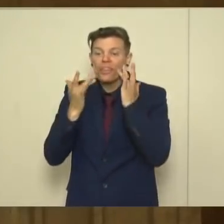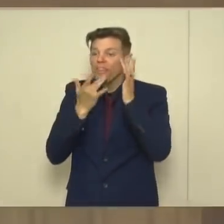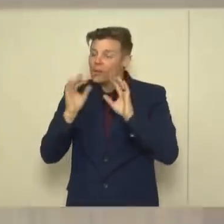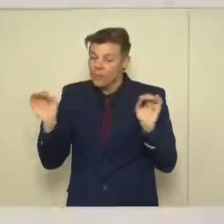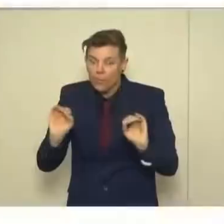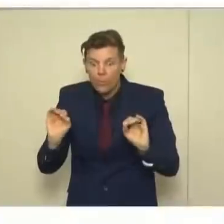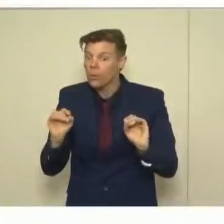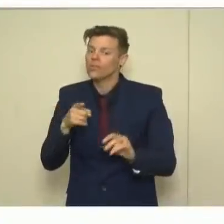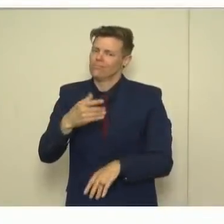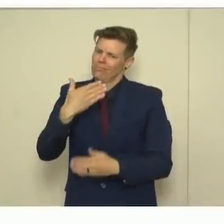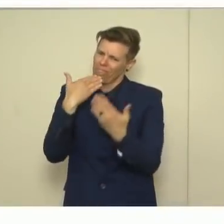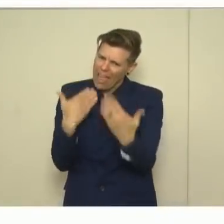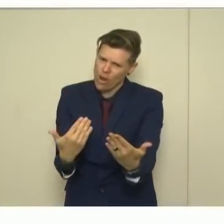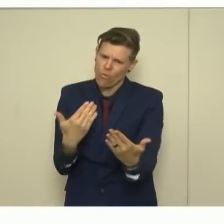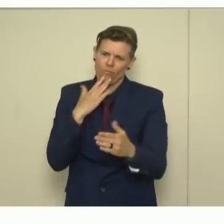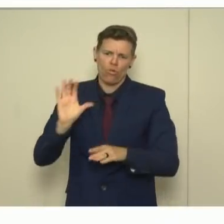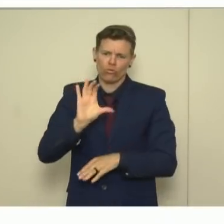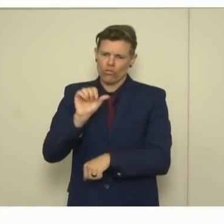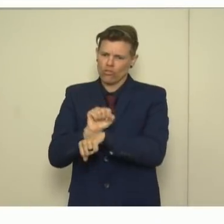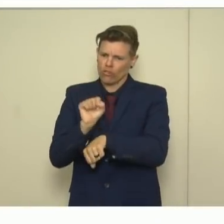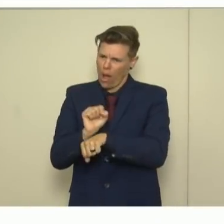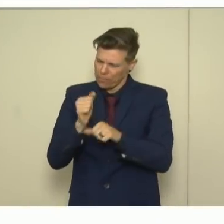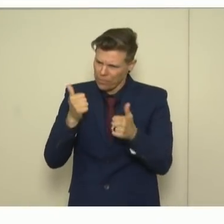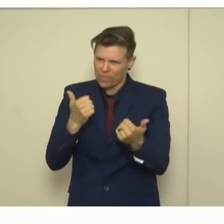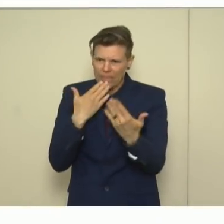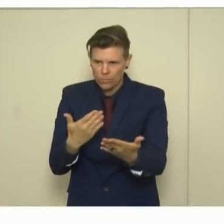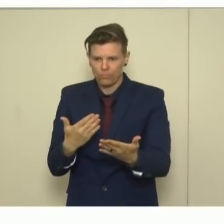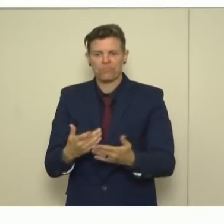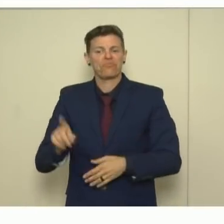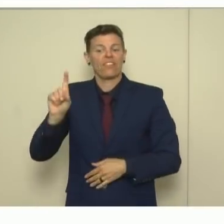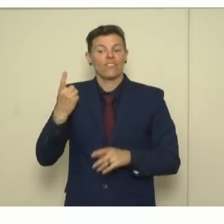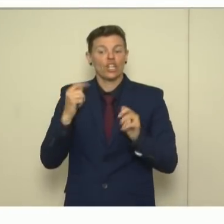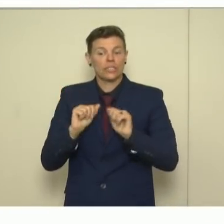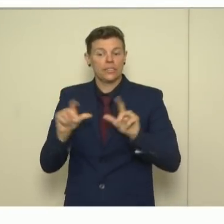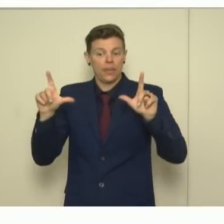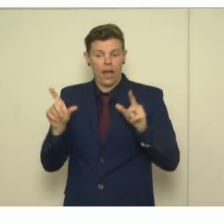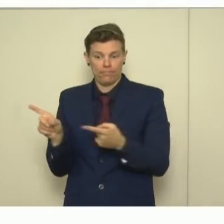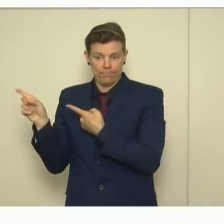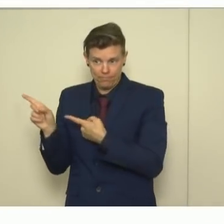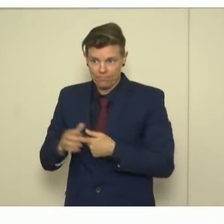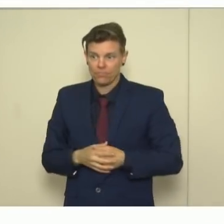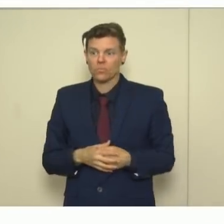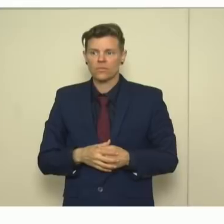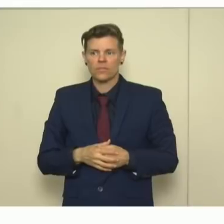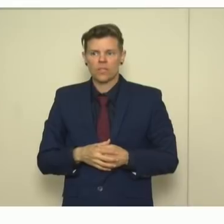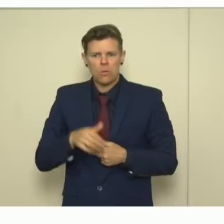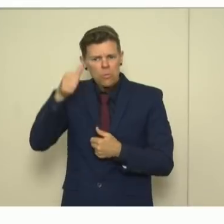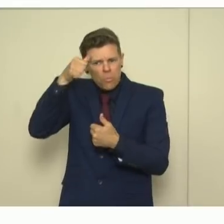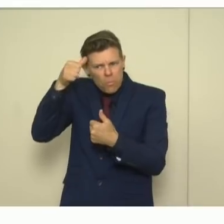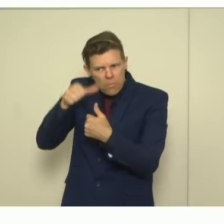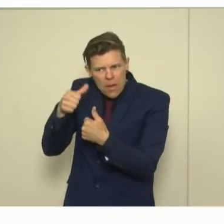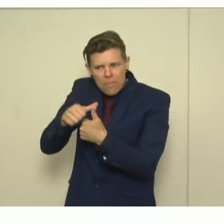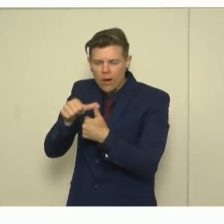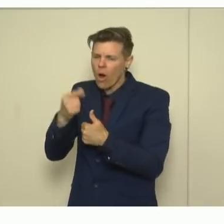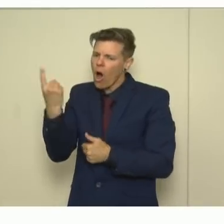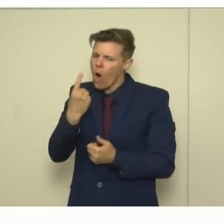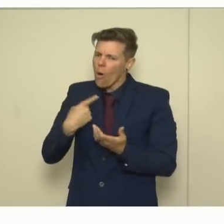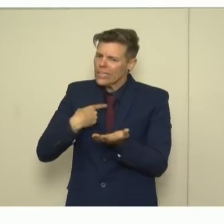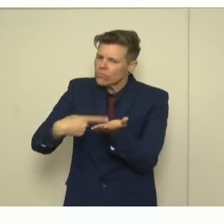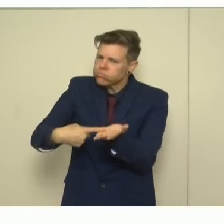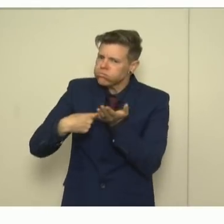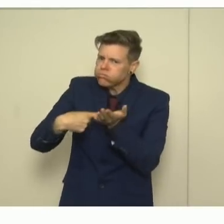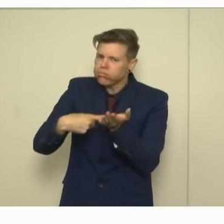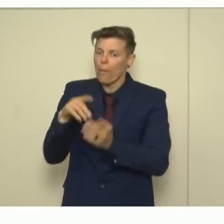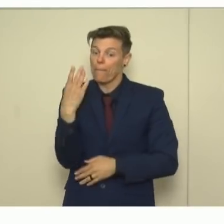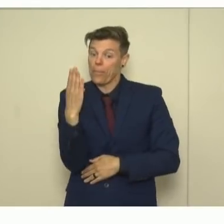first slide, which is if you've been watching any of these, you're familiar with the top blue dotted line is the sum total